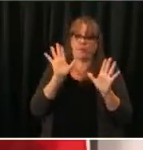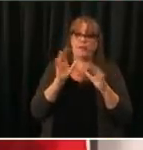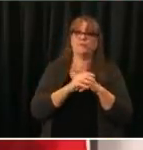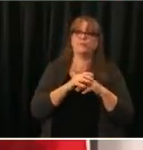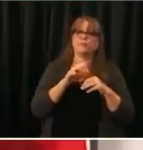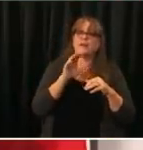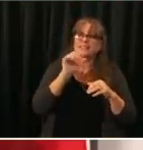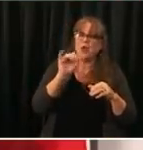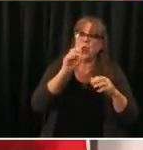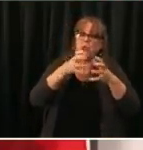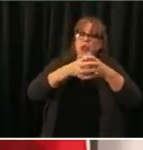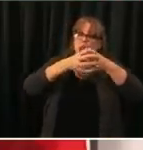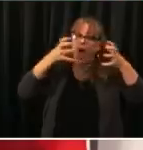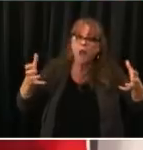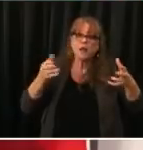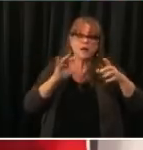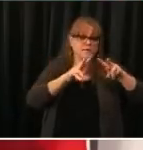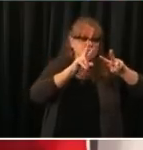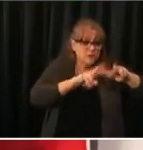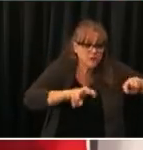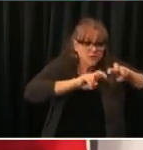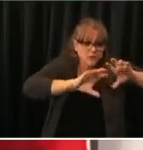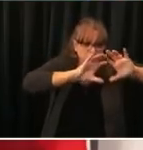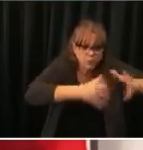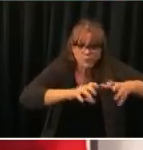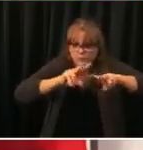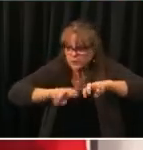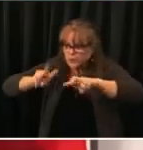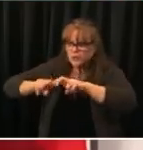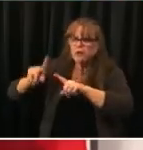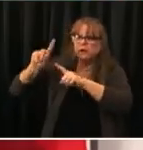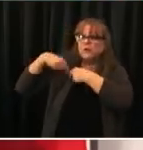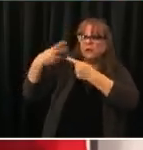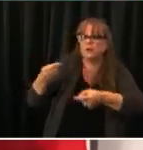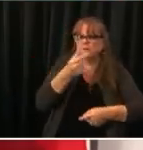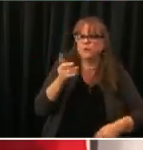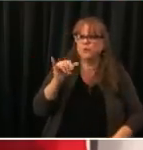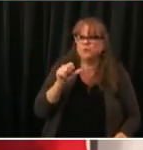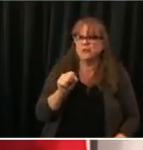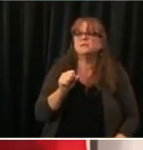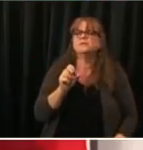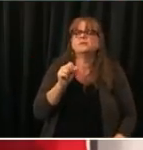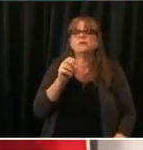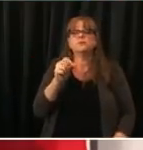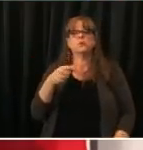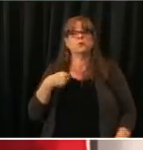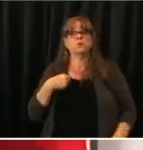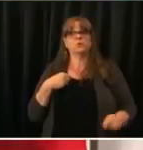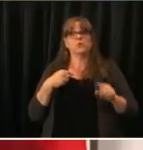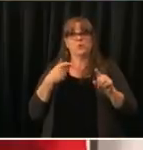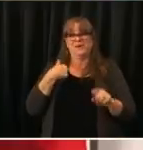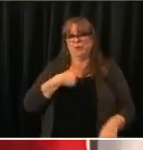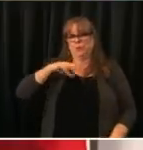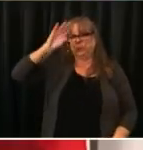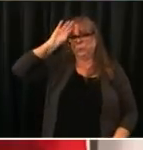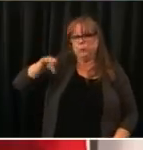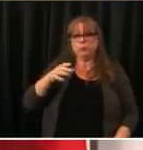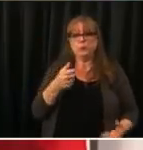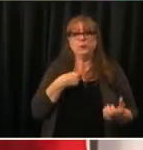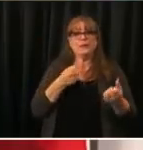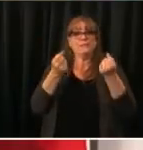process over the last few days, and the only reason we're able to be here and present this is because we have visibility into the next 3 weeks of vaccine supply. That was